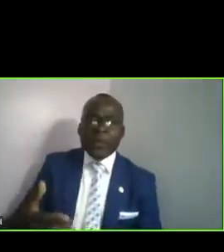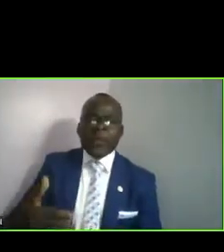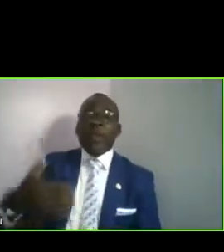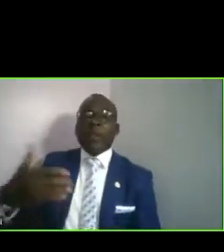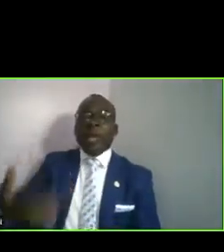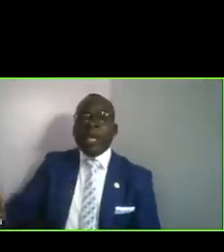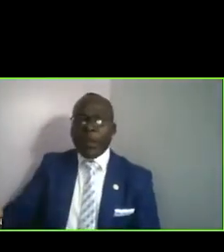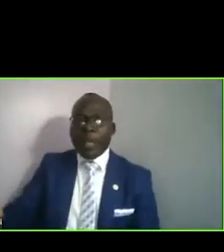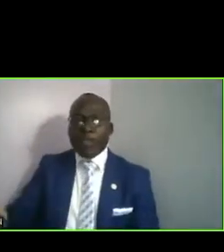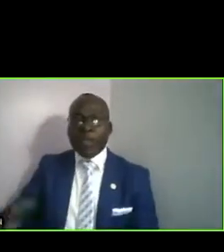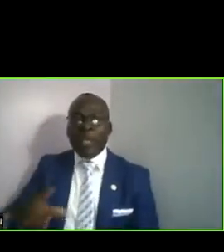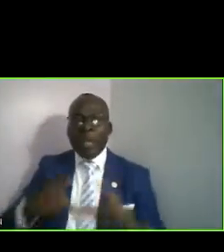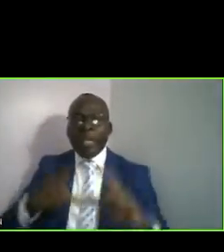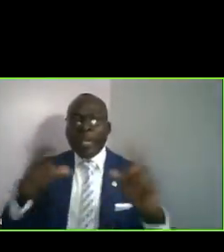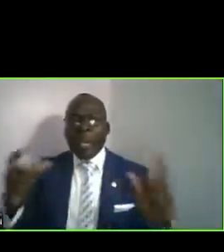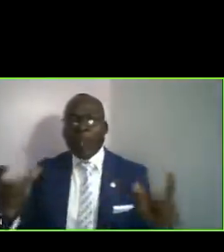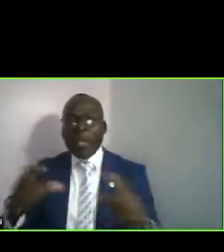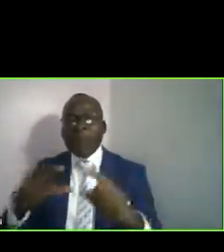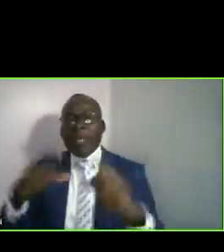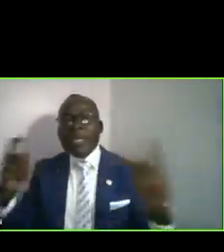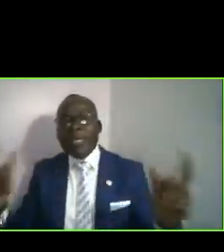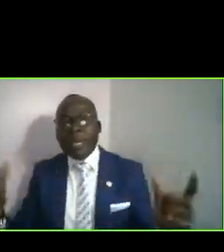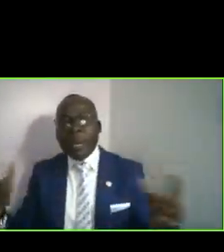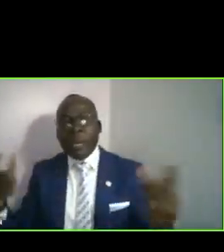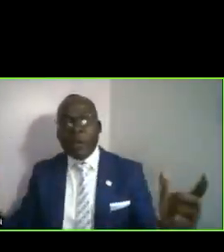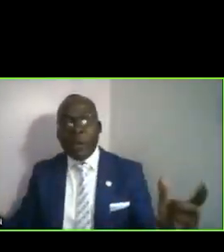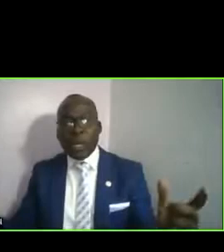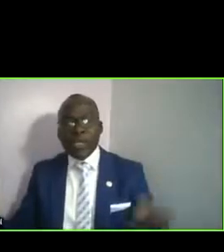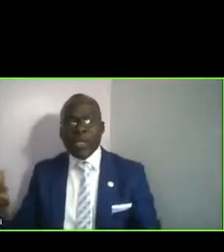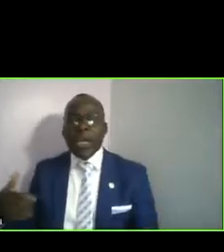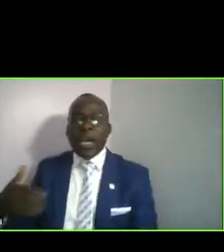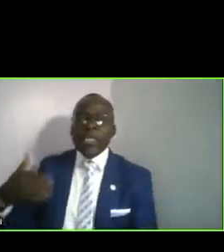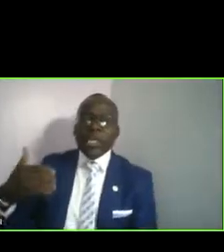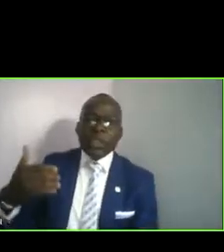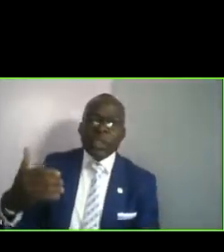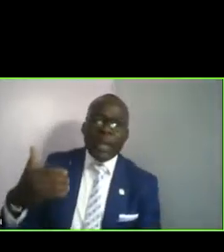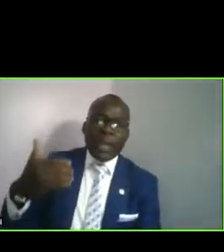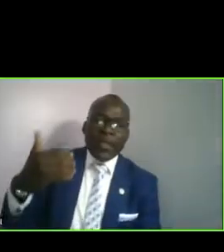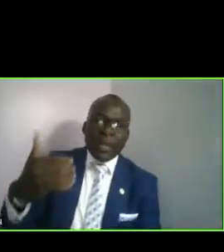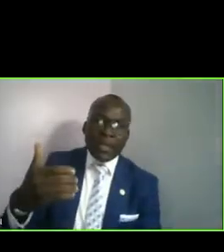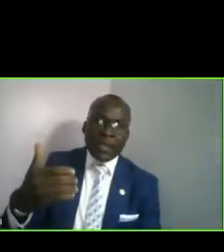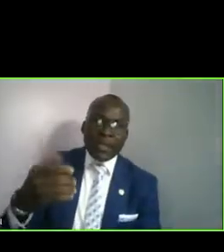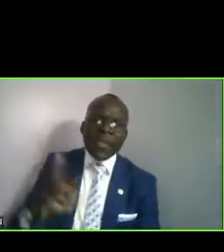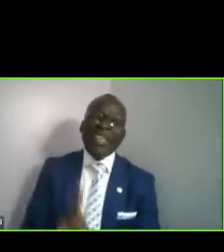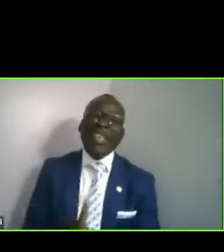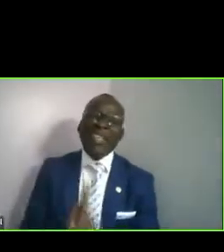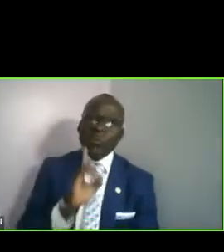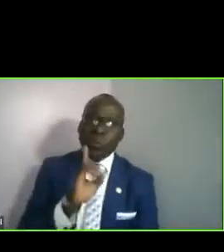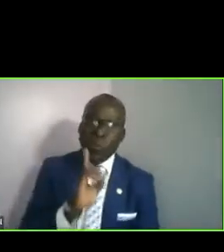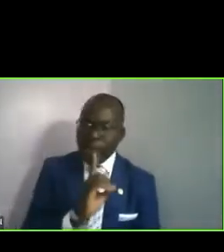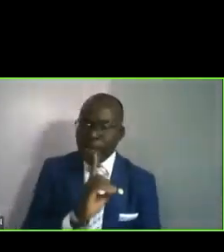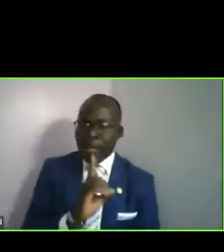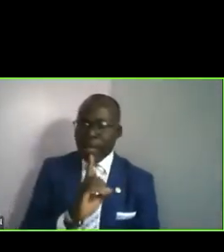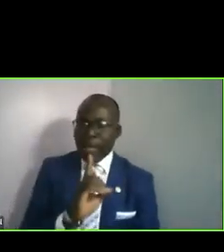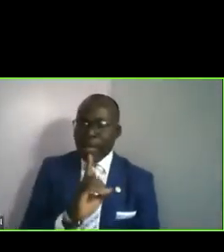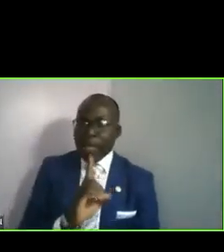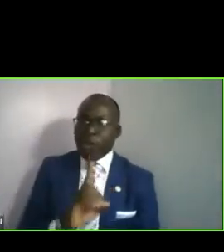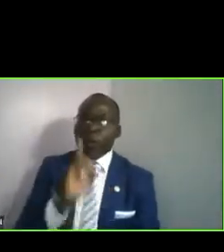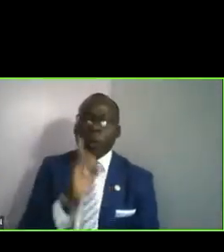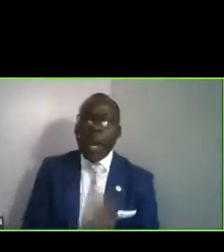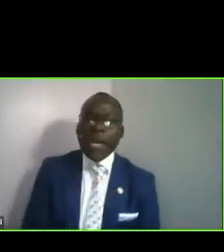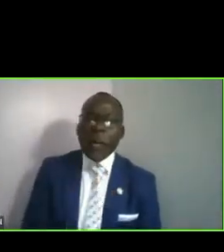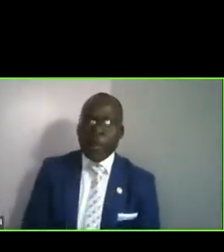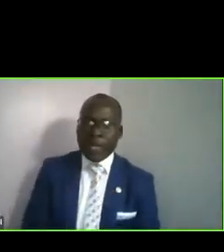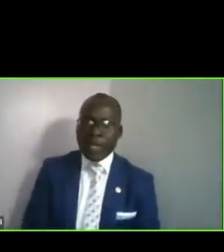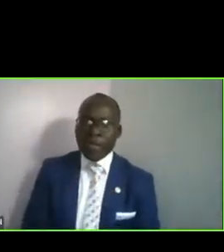in the person learning on the job, the learning curve being very deep and long until eventually they master the skill is at least 1 year. So